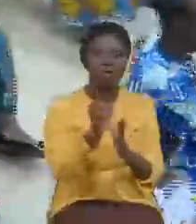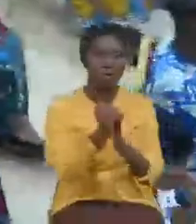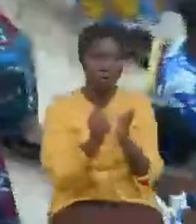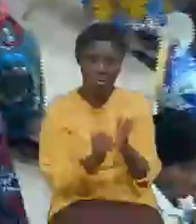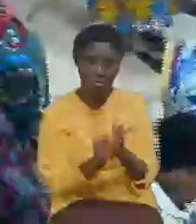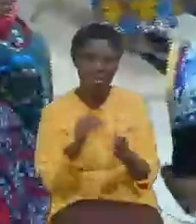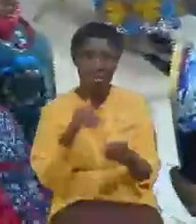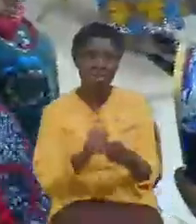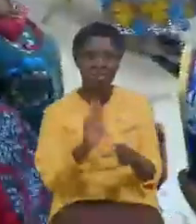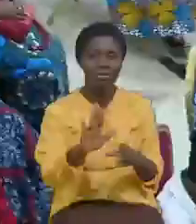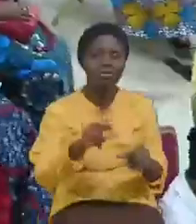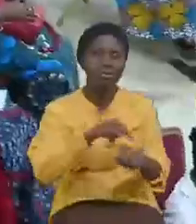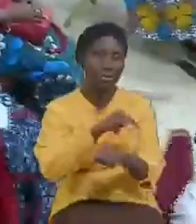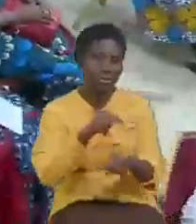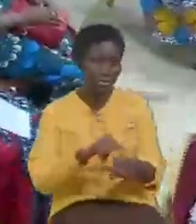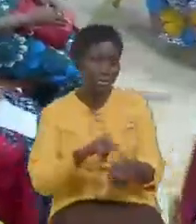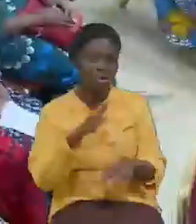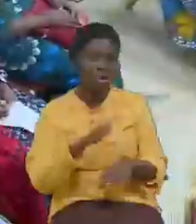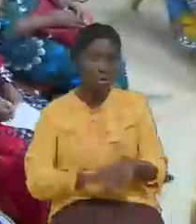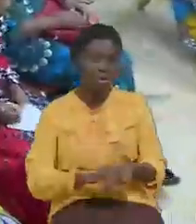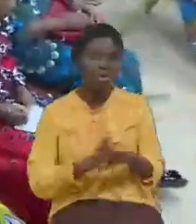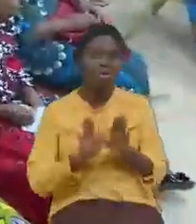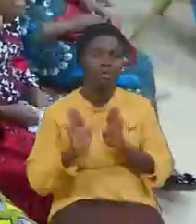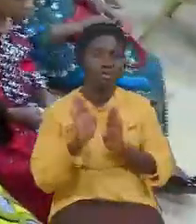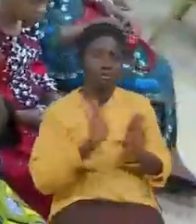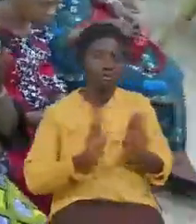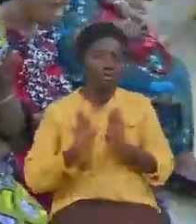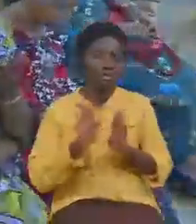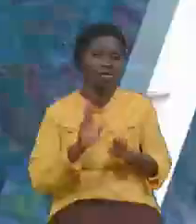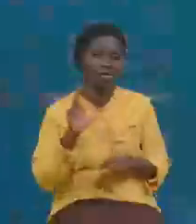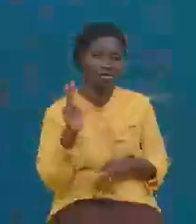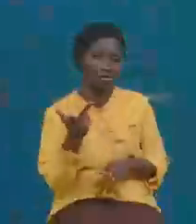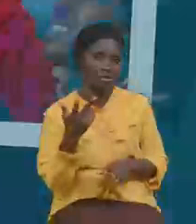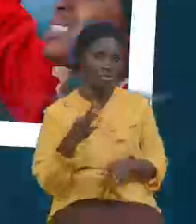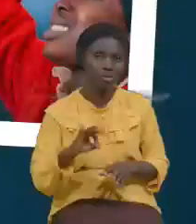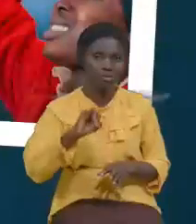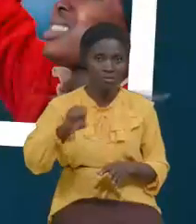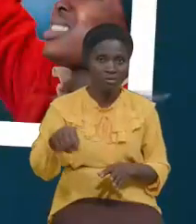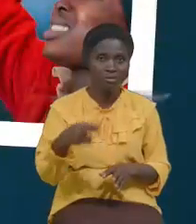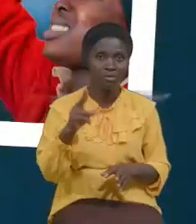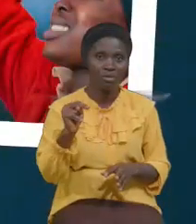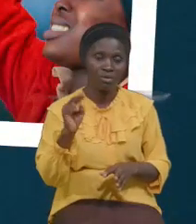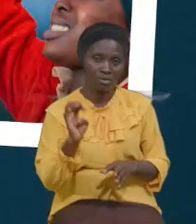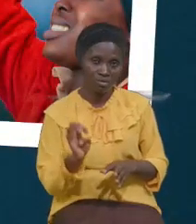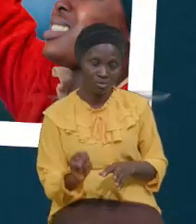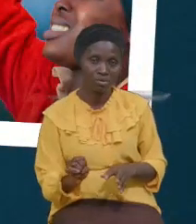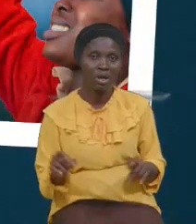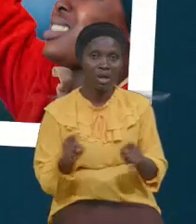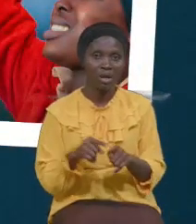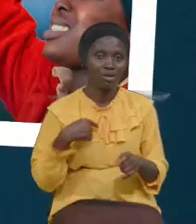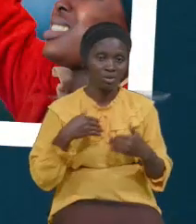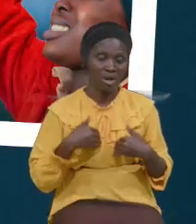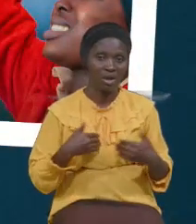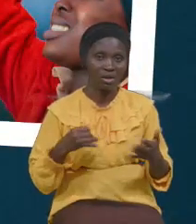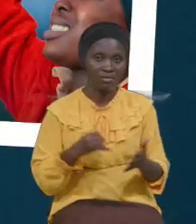nation, on Sunday, 4th of June, as we have it at the Alpha location here.